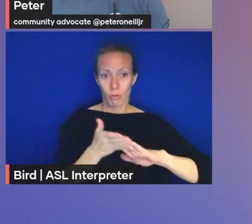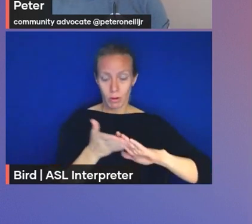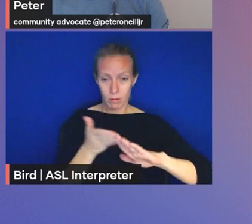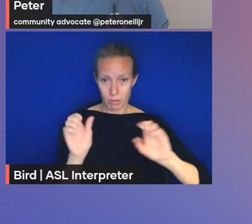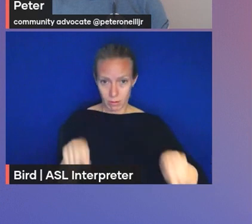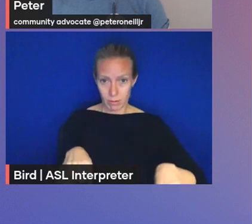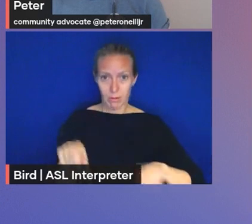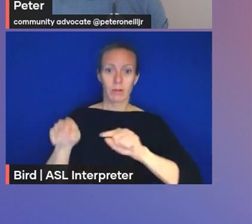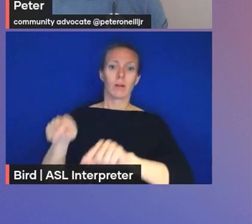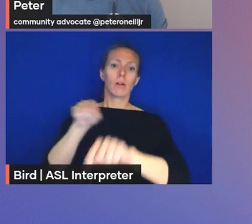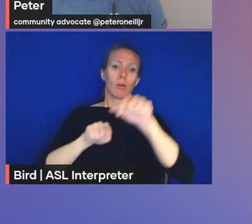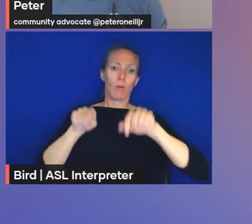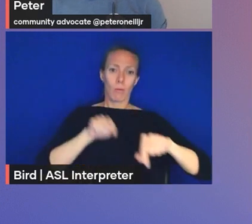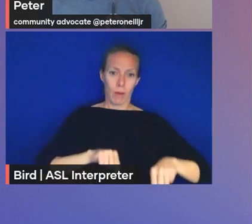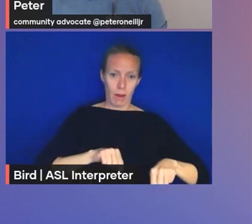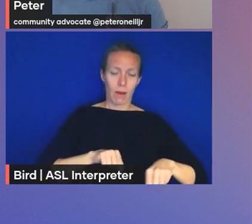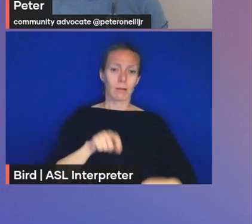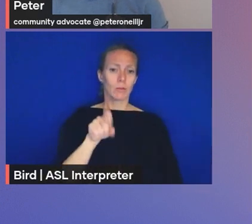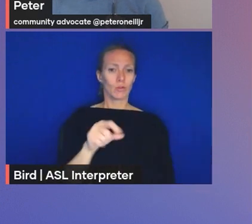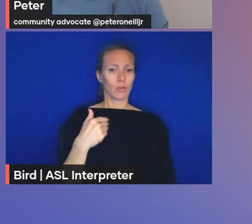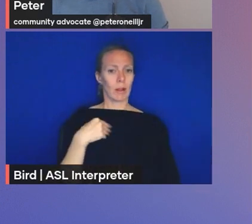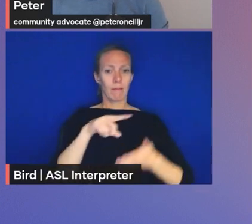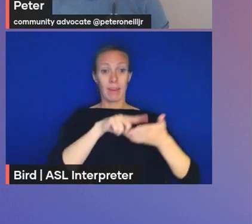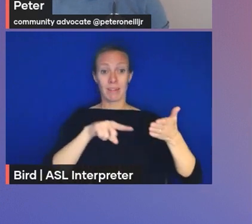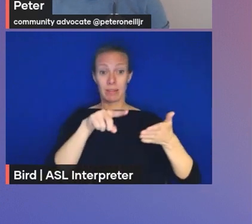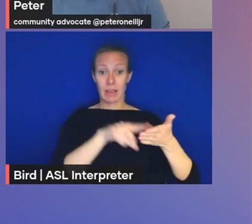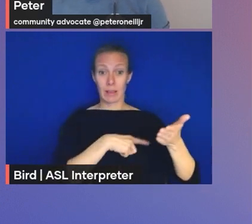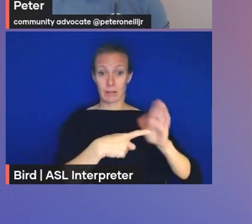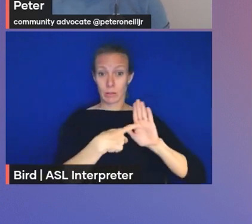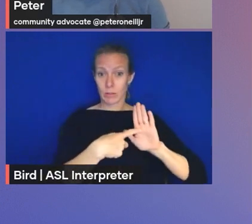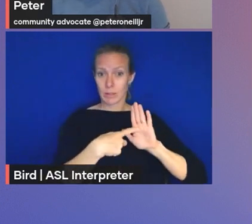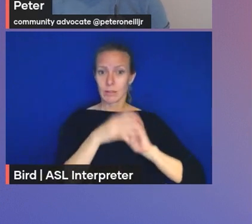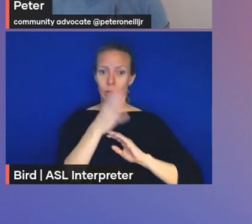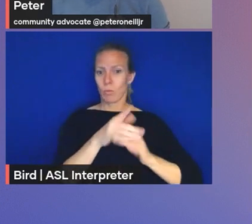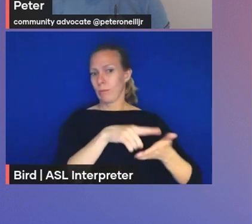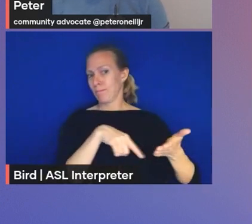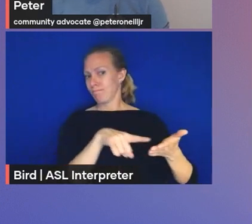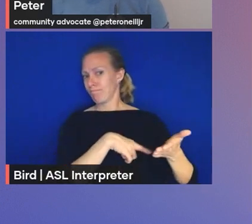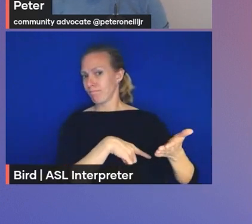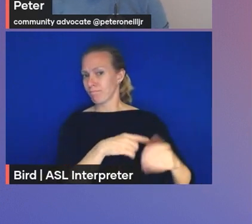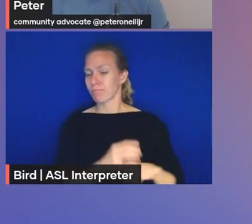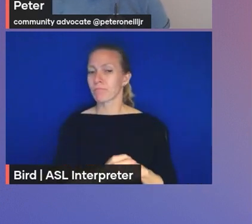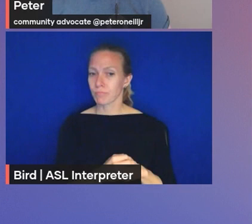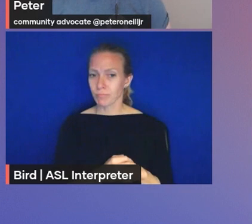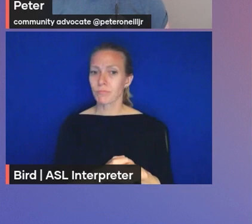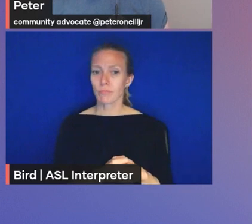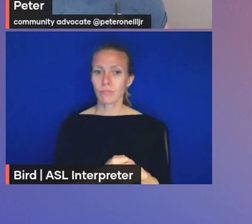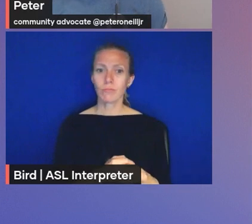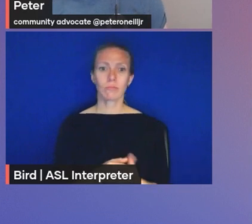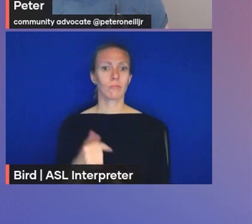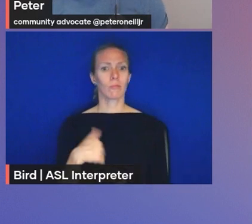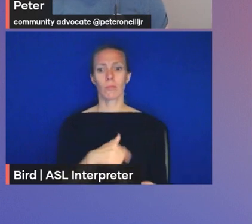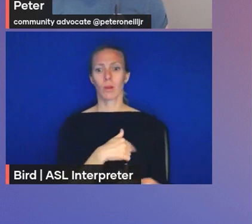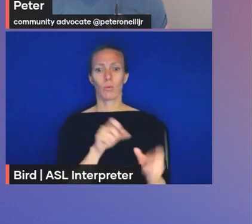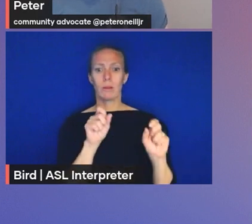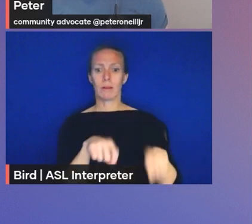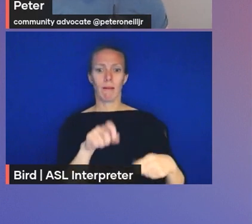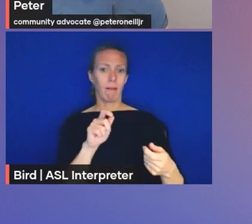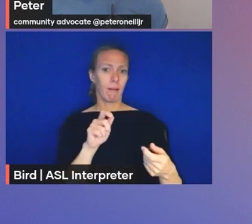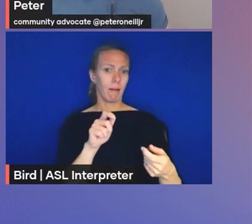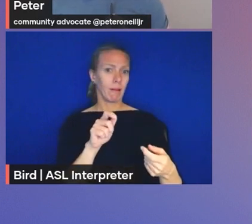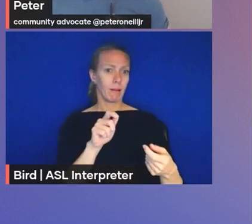right? Go back here. It should get the cancel signal. That gets canceled out, right? We can change.